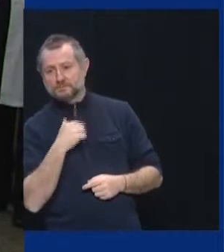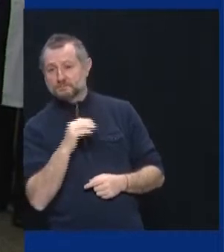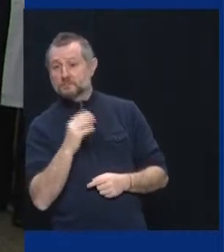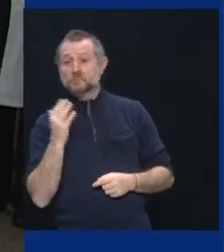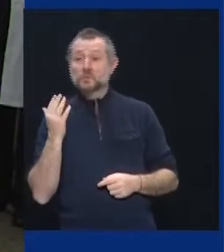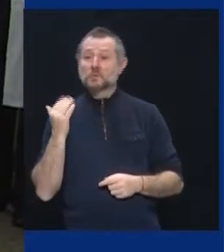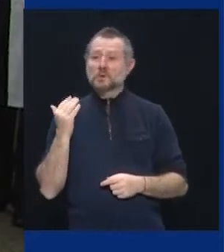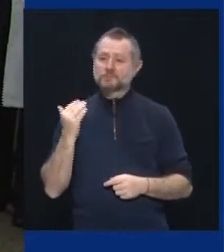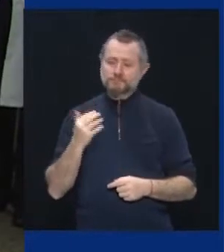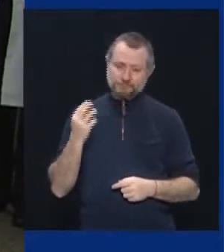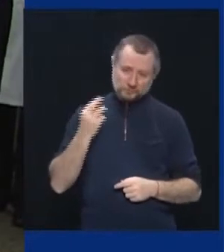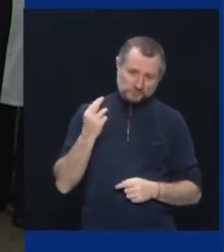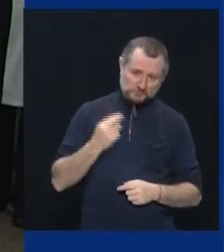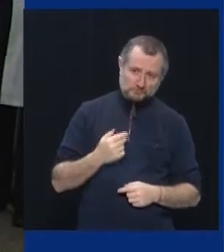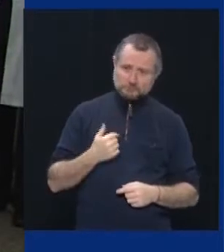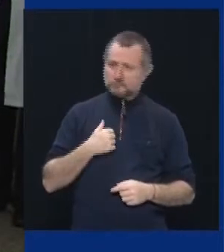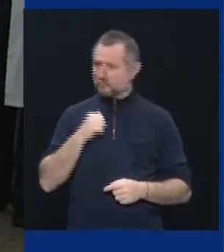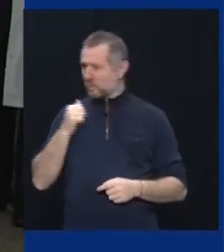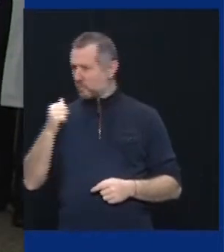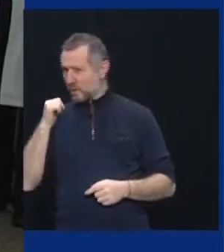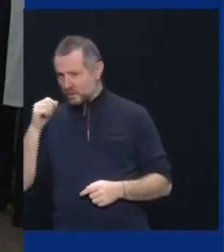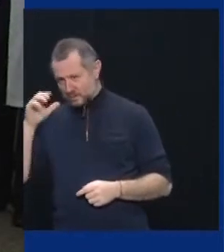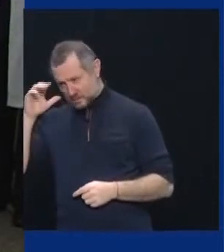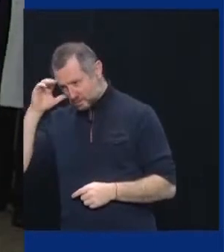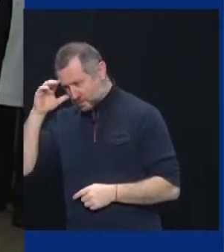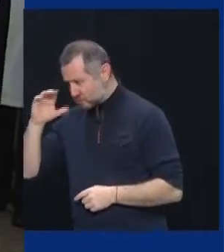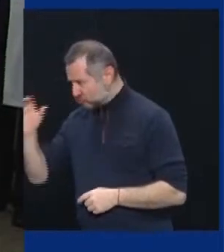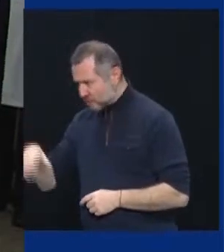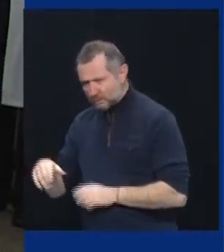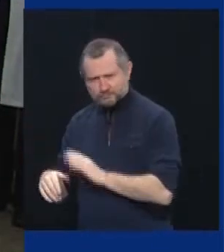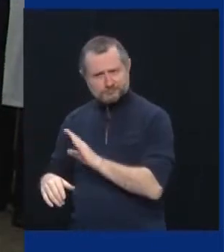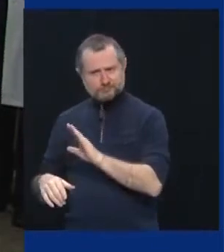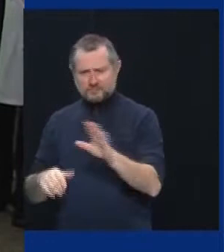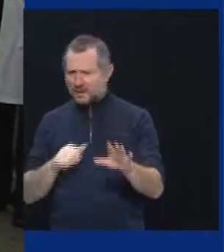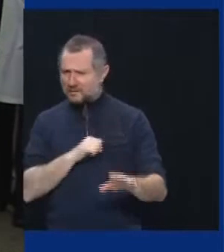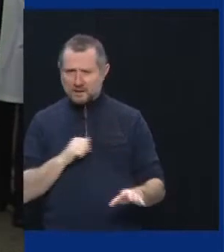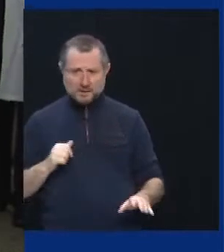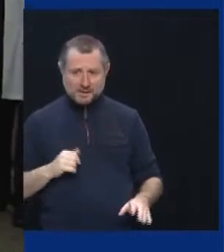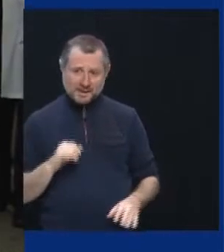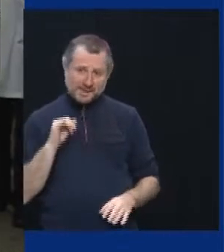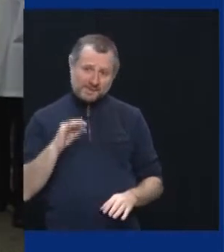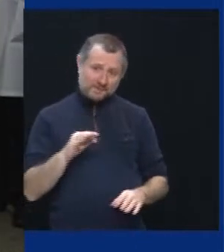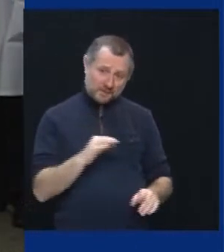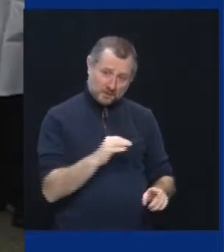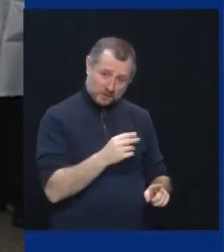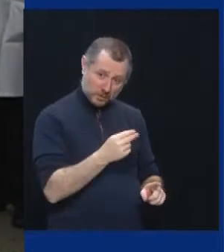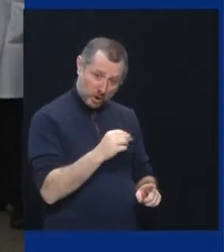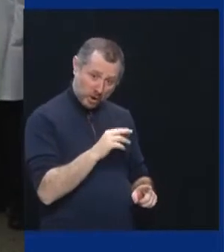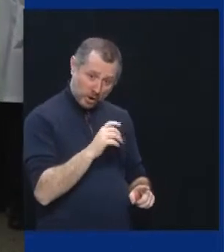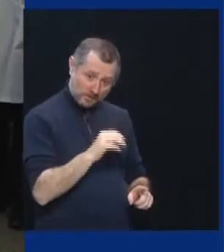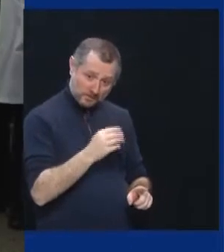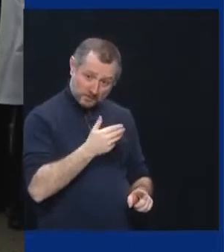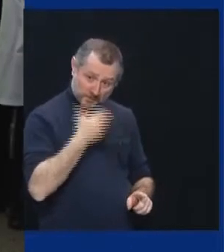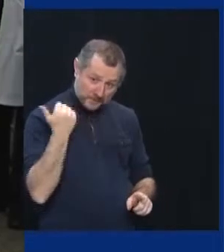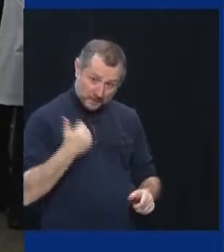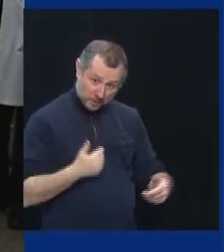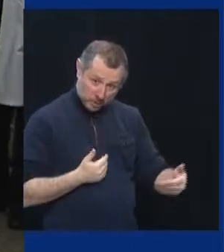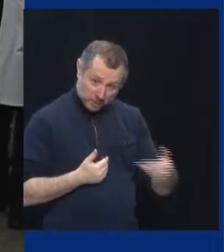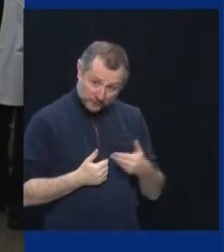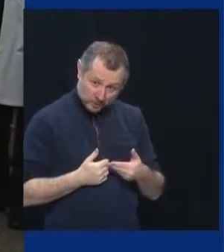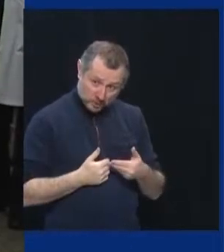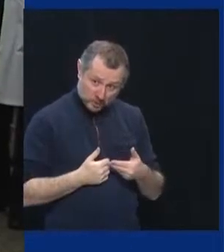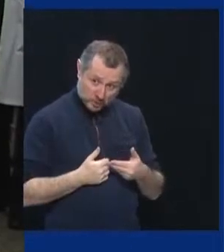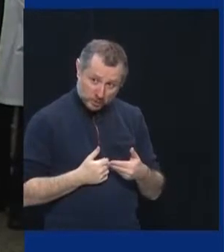we're not going to entertain any offer if there's a better offer here in New York City and in New York